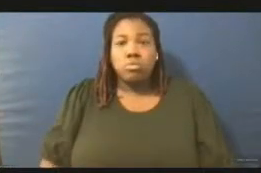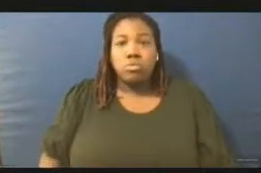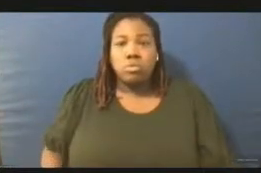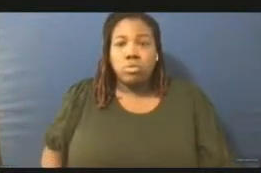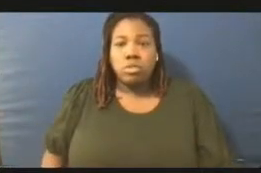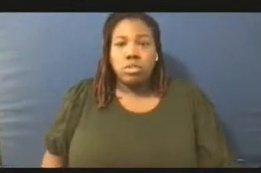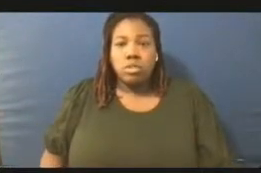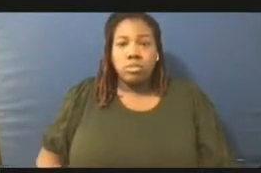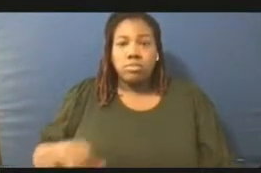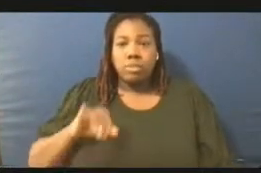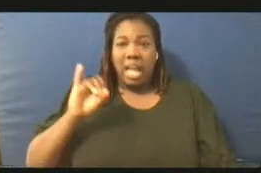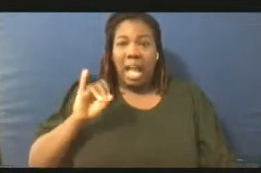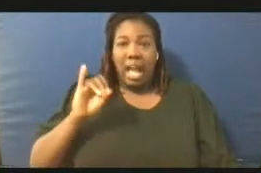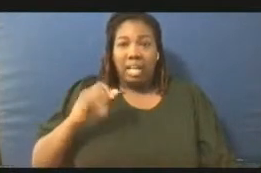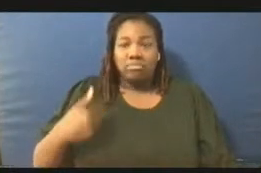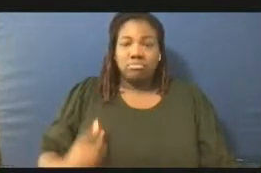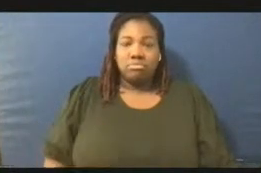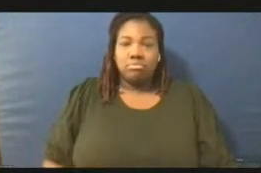Aye.